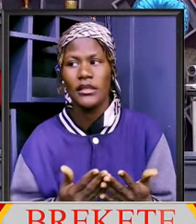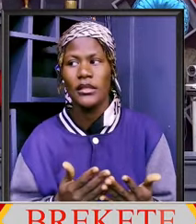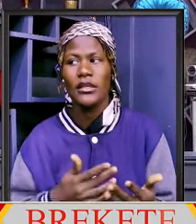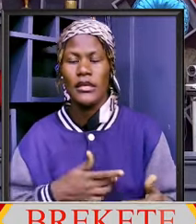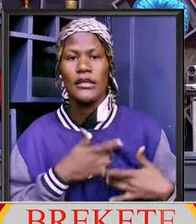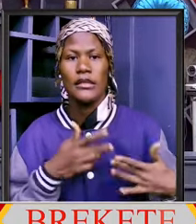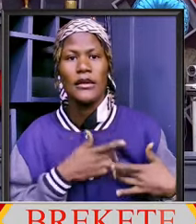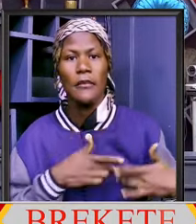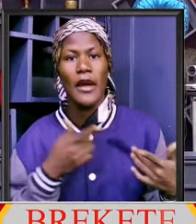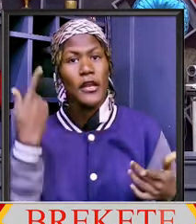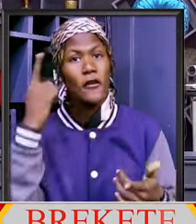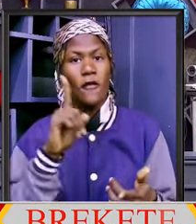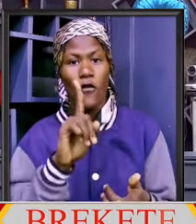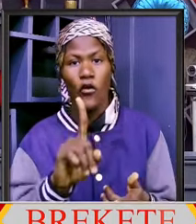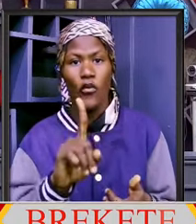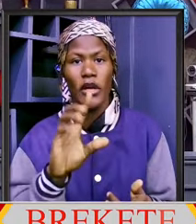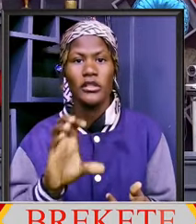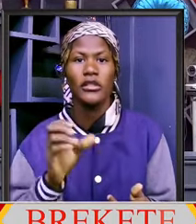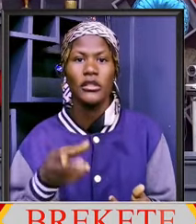And this kind of people get lawyers.